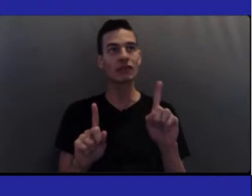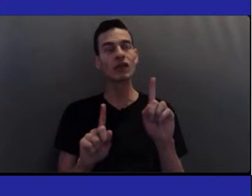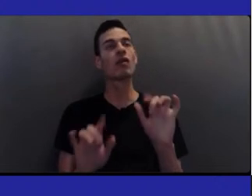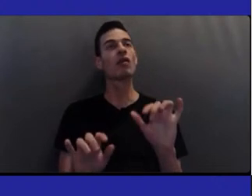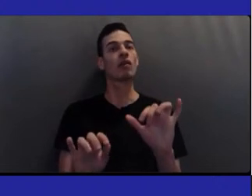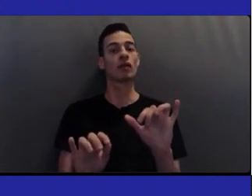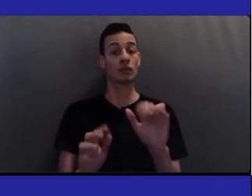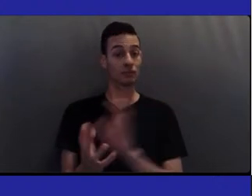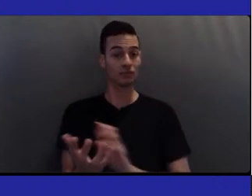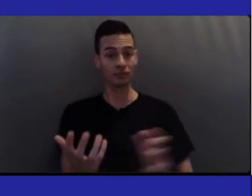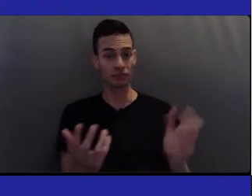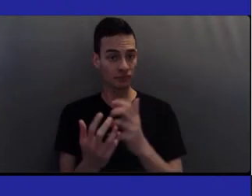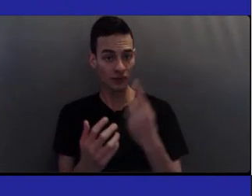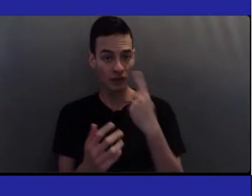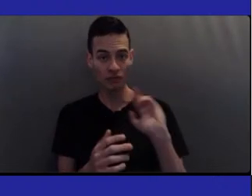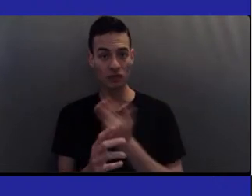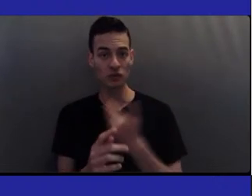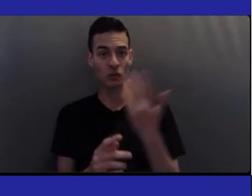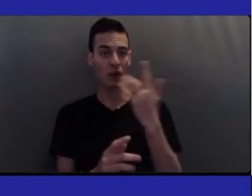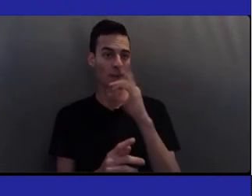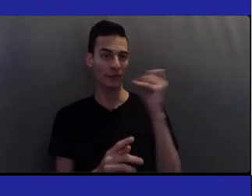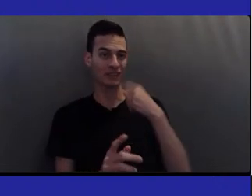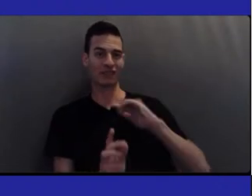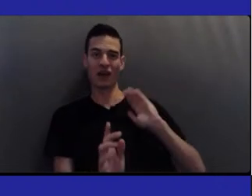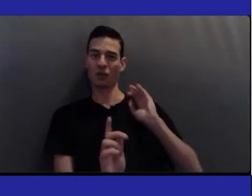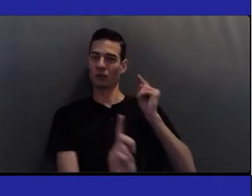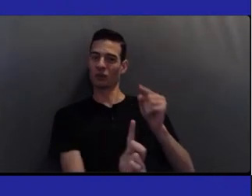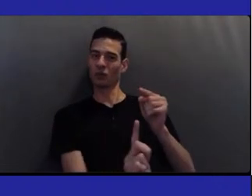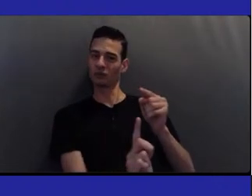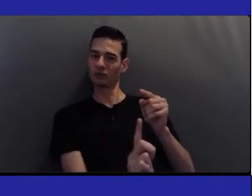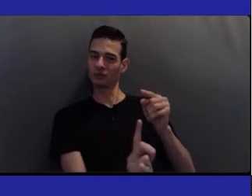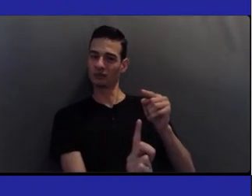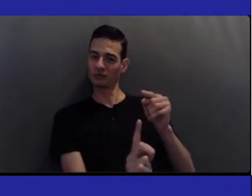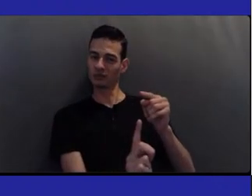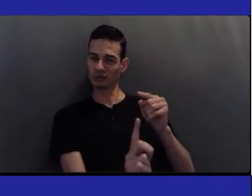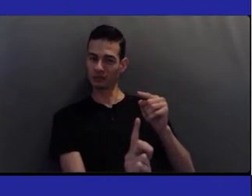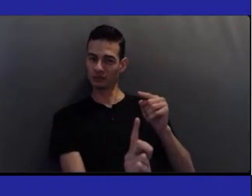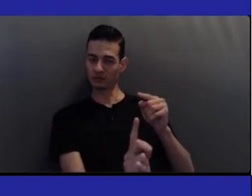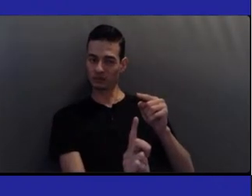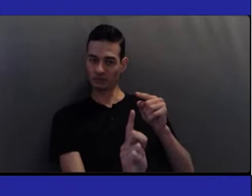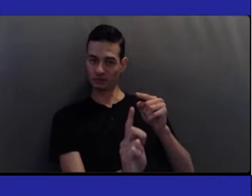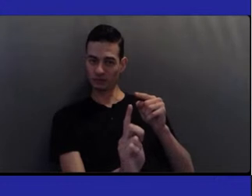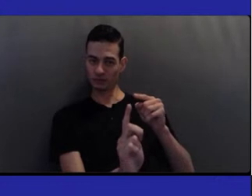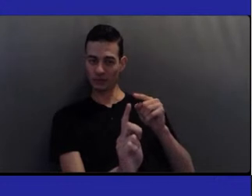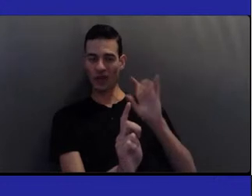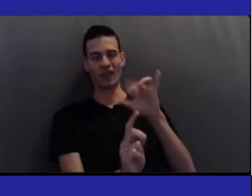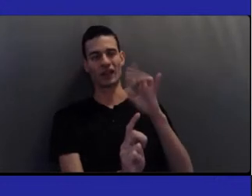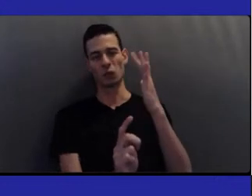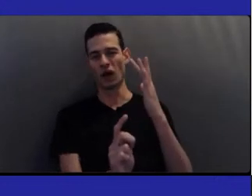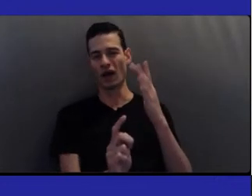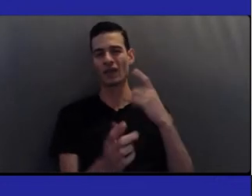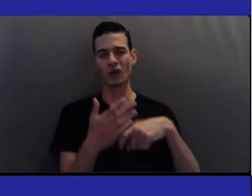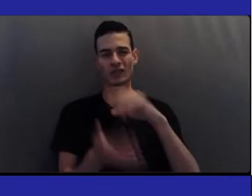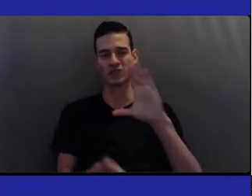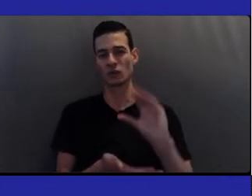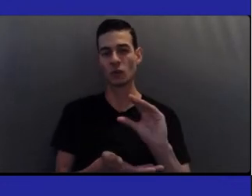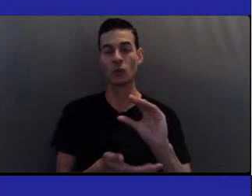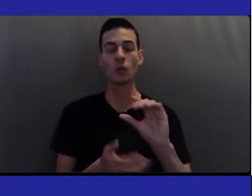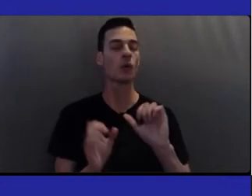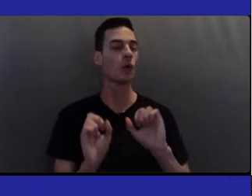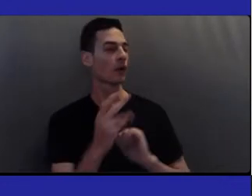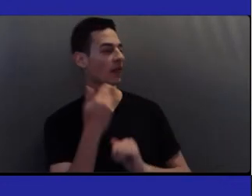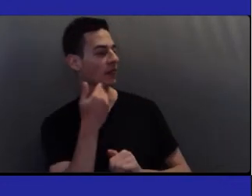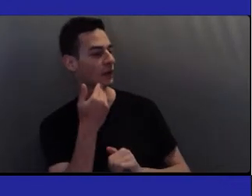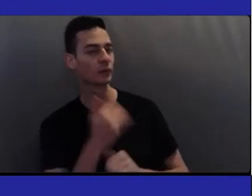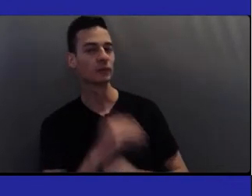our concurrent missions that they would just charge us this modest amount. Okay, thank you. Yes.